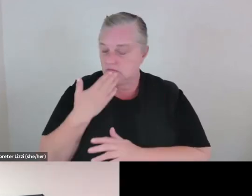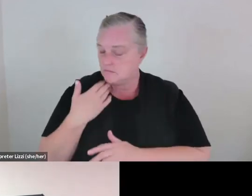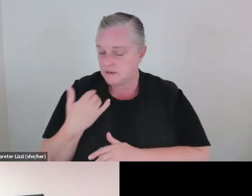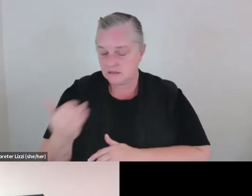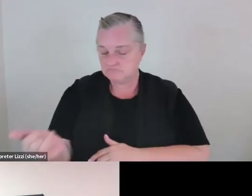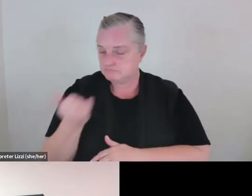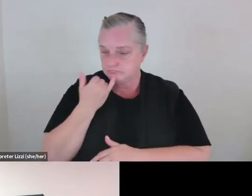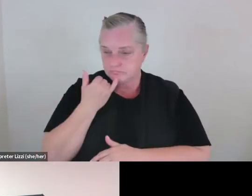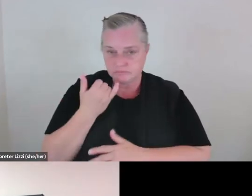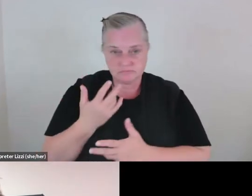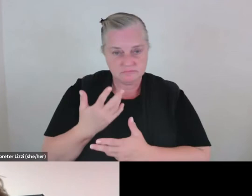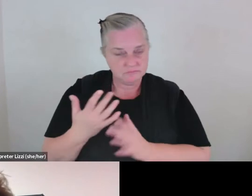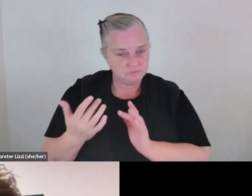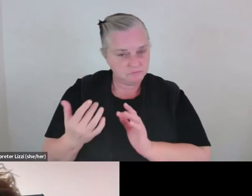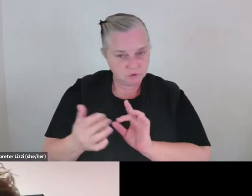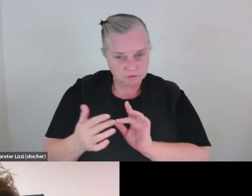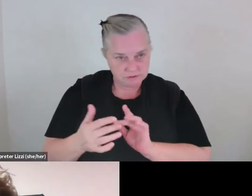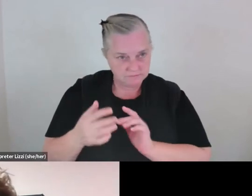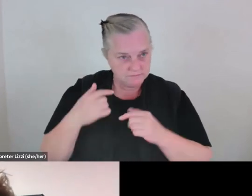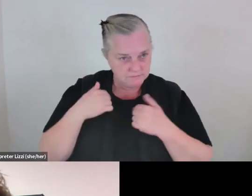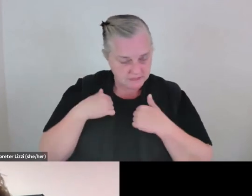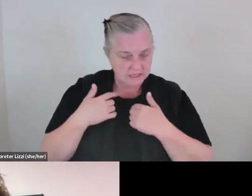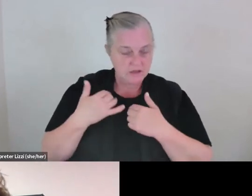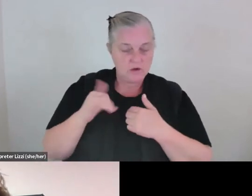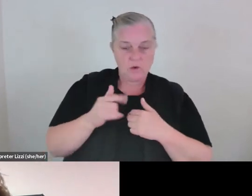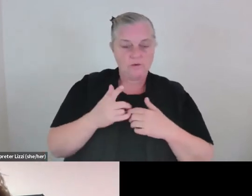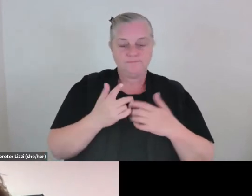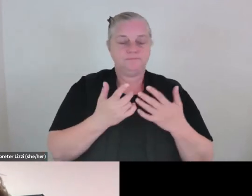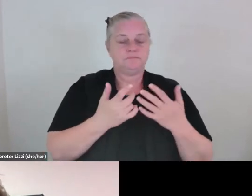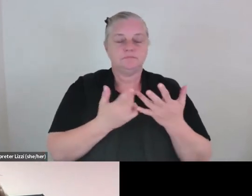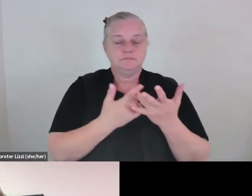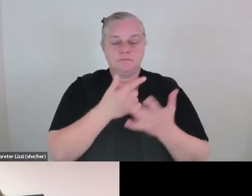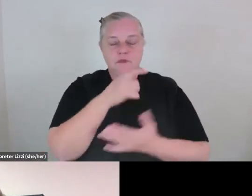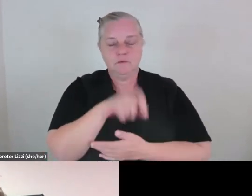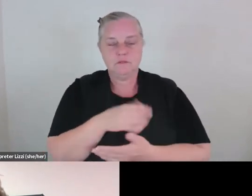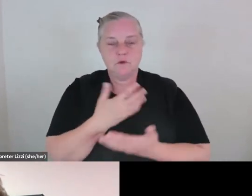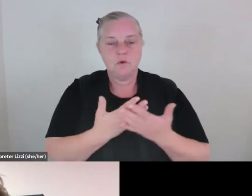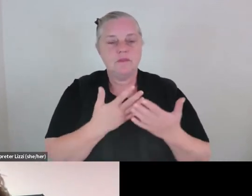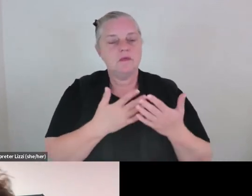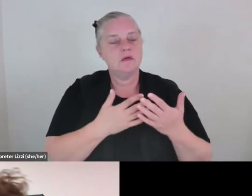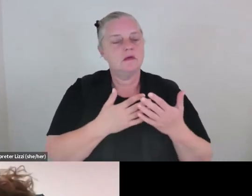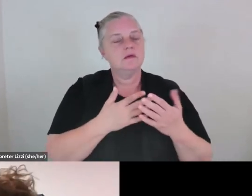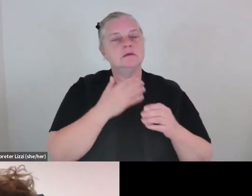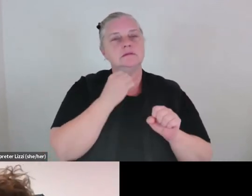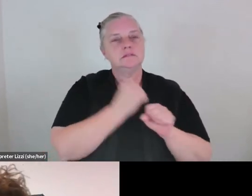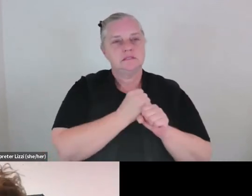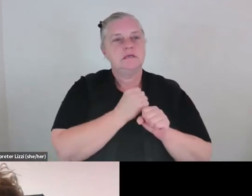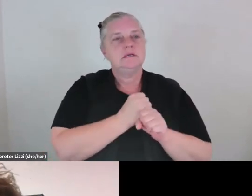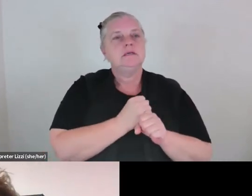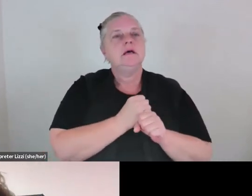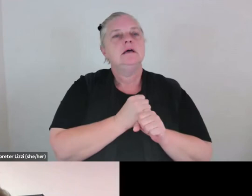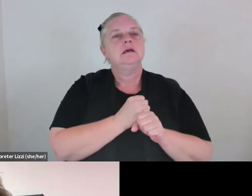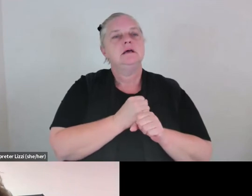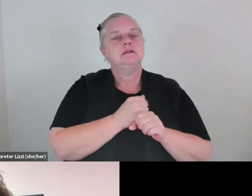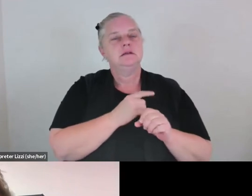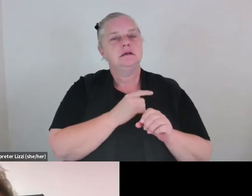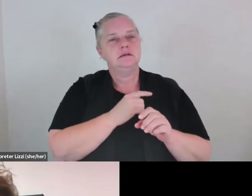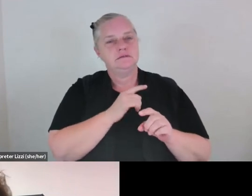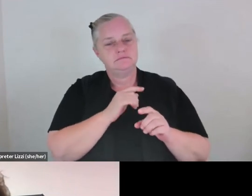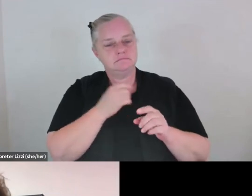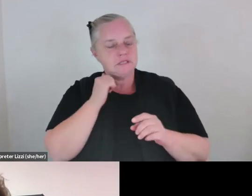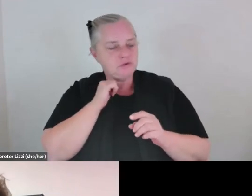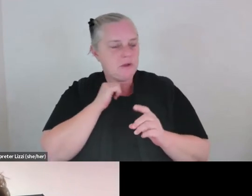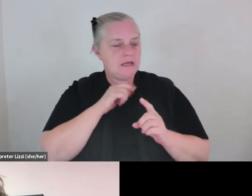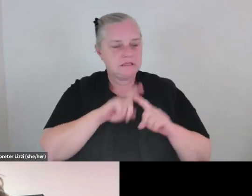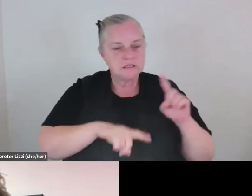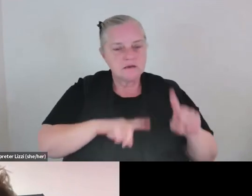myself or somebody. I'm on the Gender and Sexuality Diverse AOD Worker Network, trans person myself as well. So, there's also